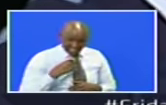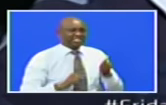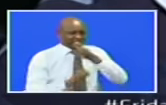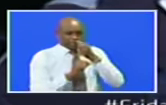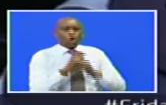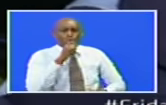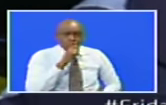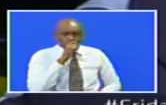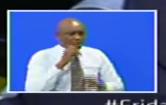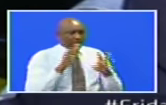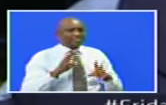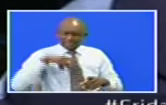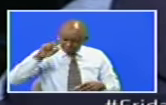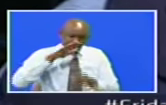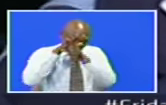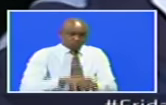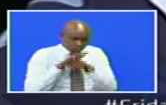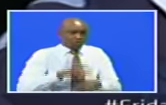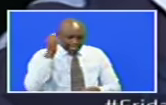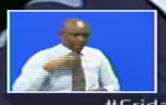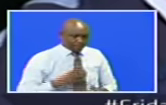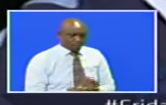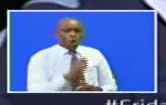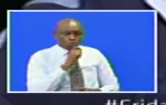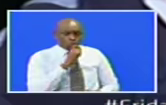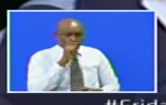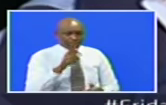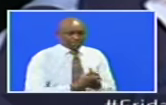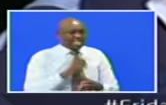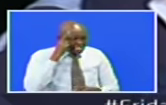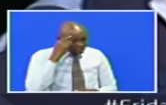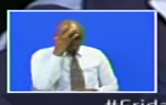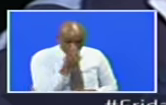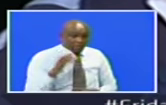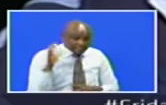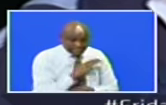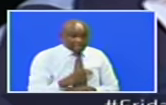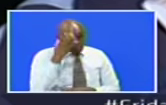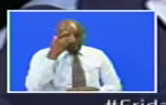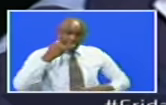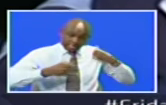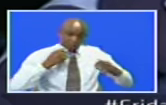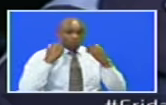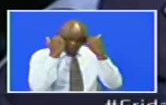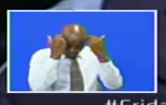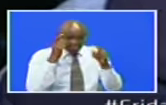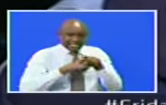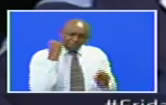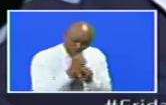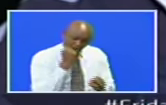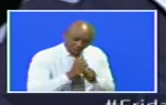They have been there to harass Kenyans. The reason why we drink, we just relieve ourselves after hard